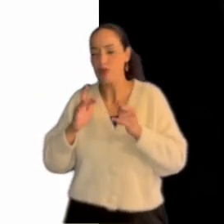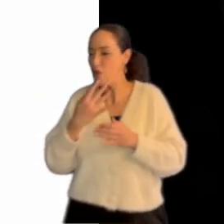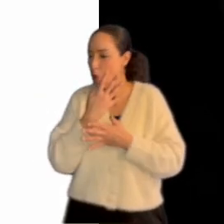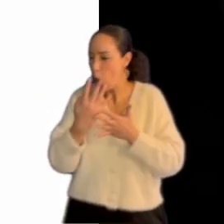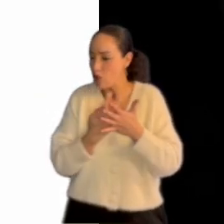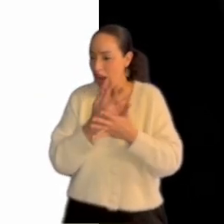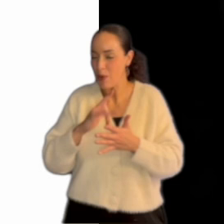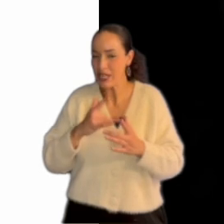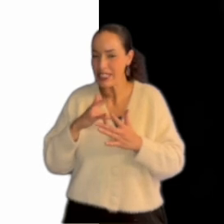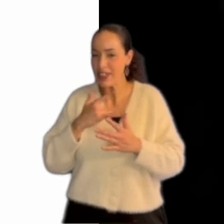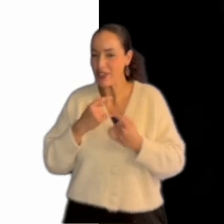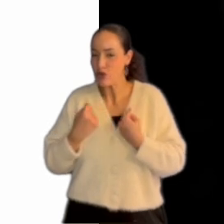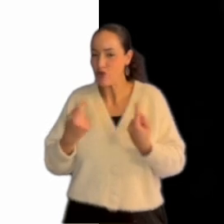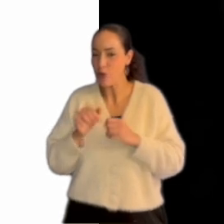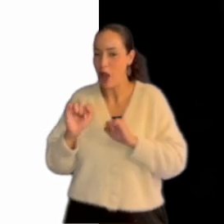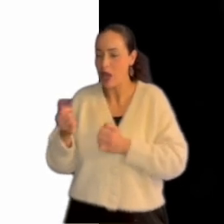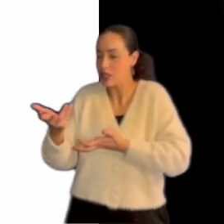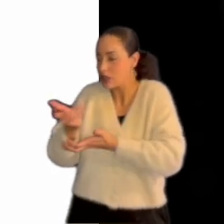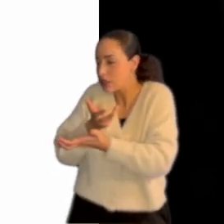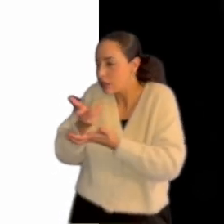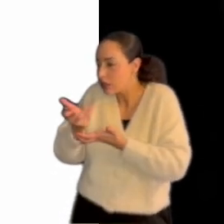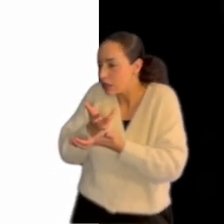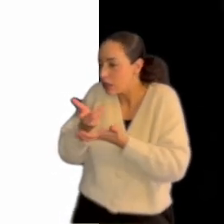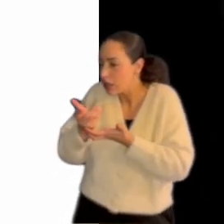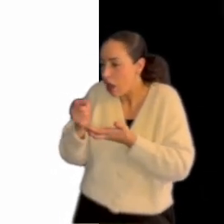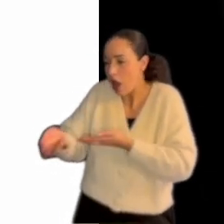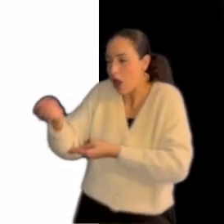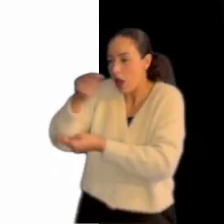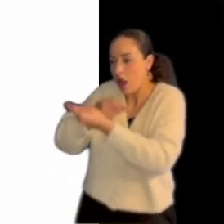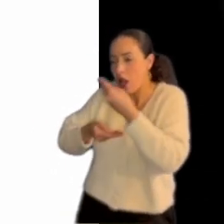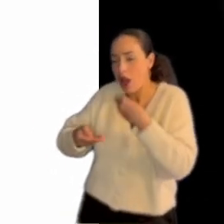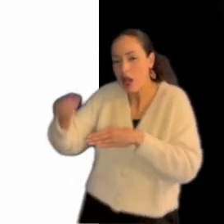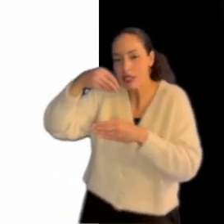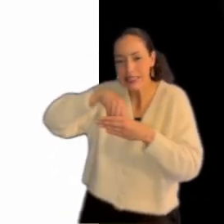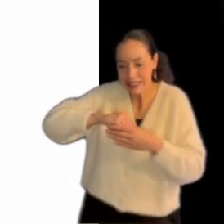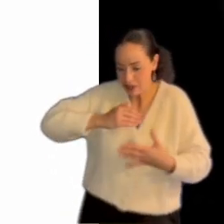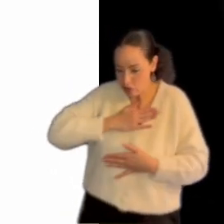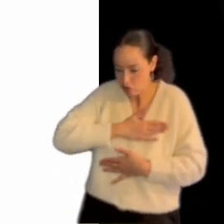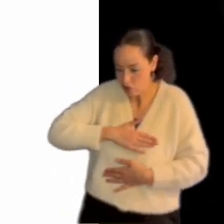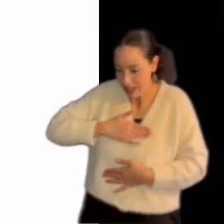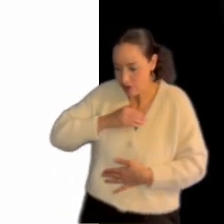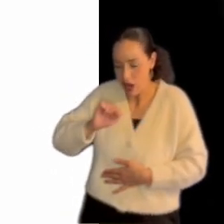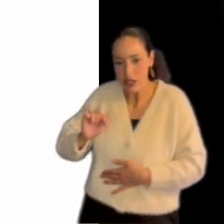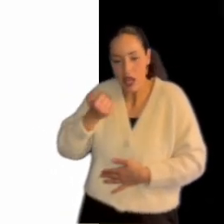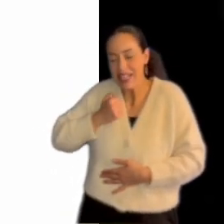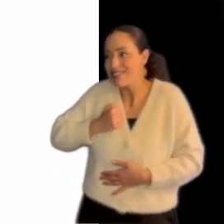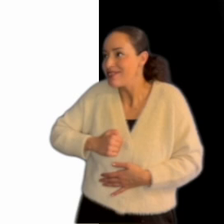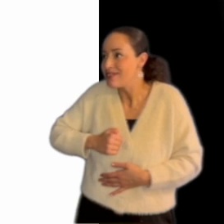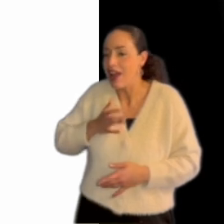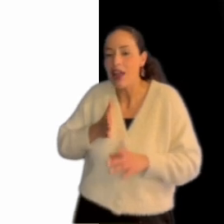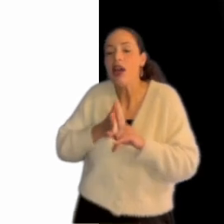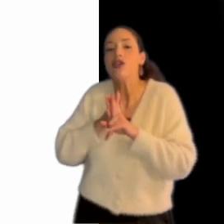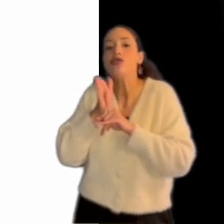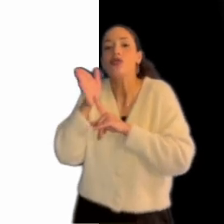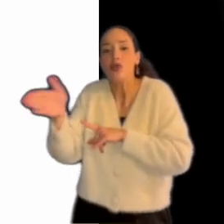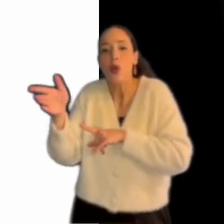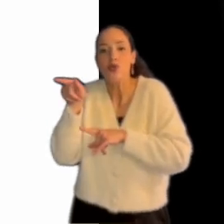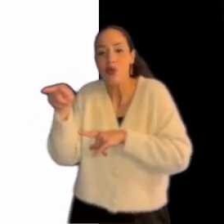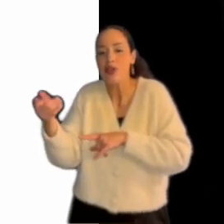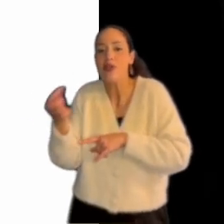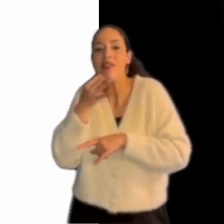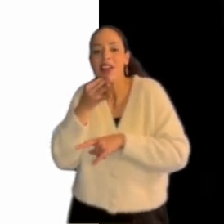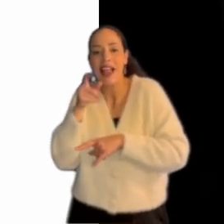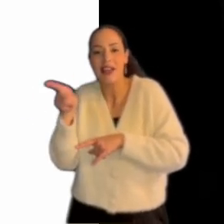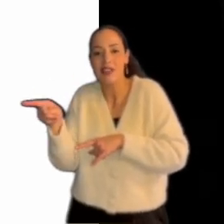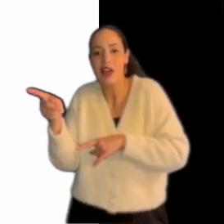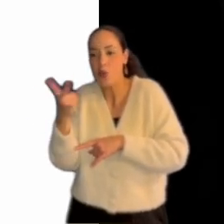letters. Inside her anguish and grief, her wish to visit the country where her son had taken his last breath, to stand on the ground where he'd last walked,